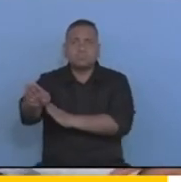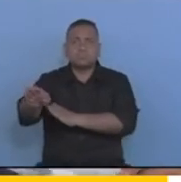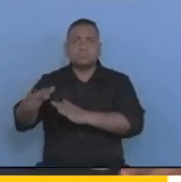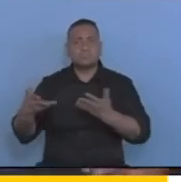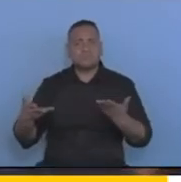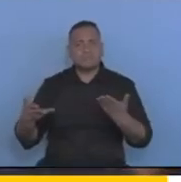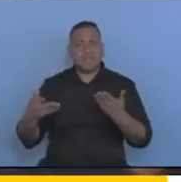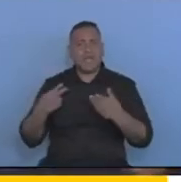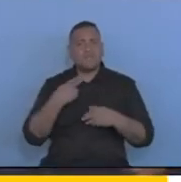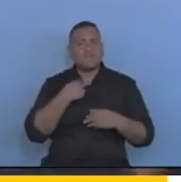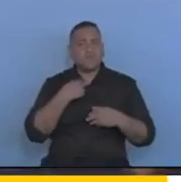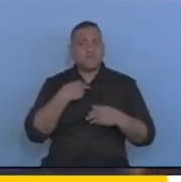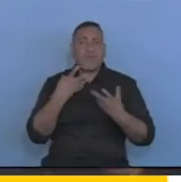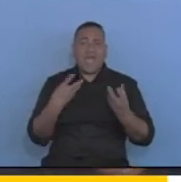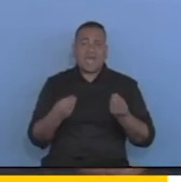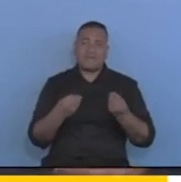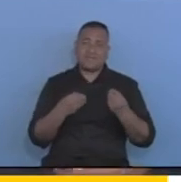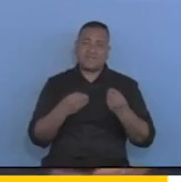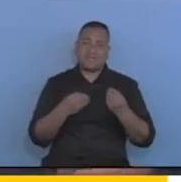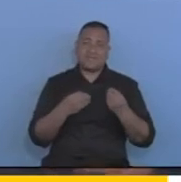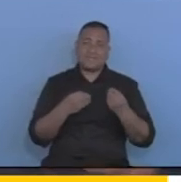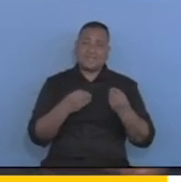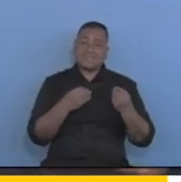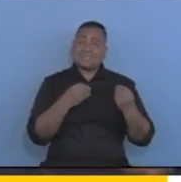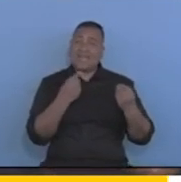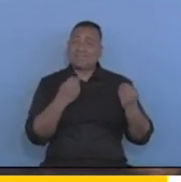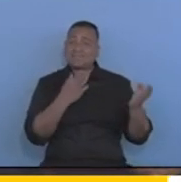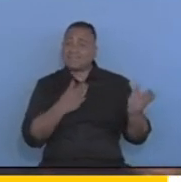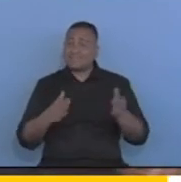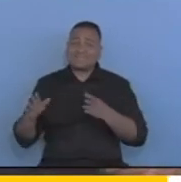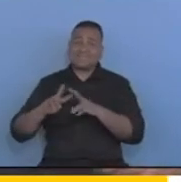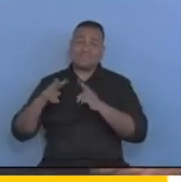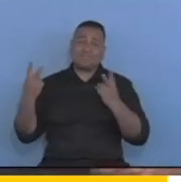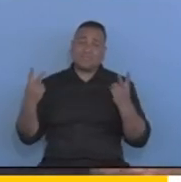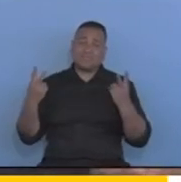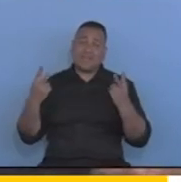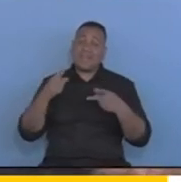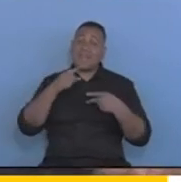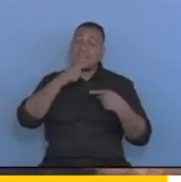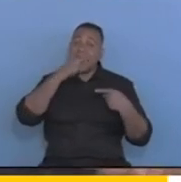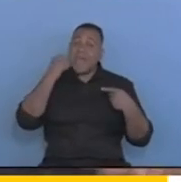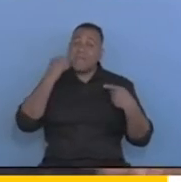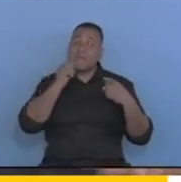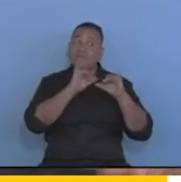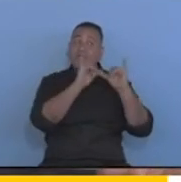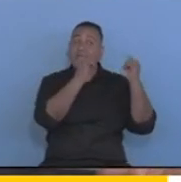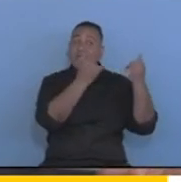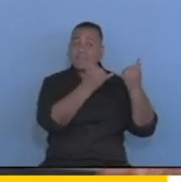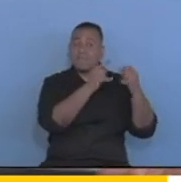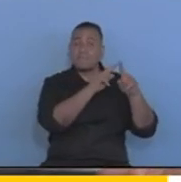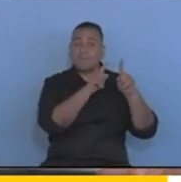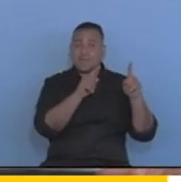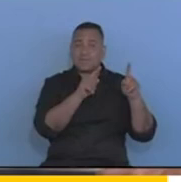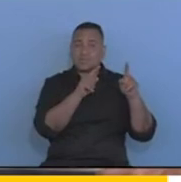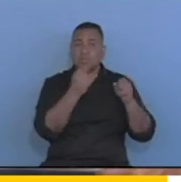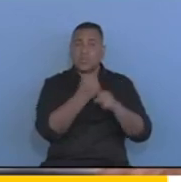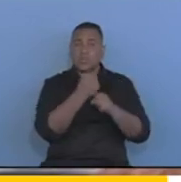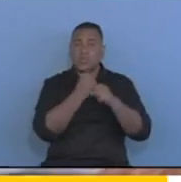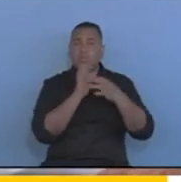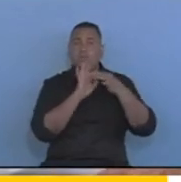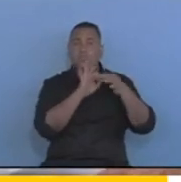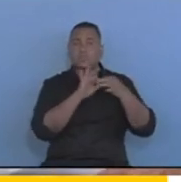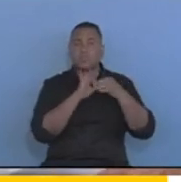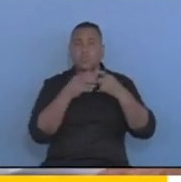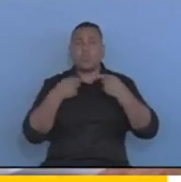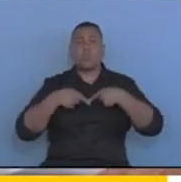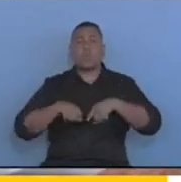stages. We're not going to mention the names of the companies. But even we can work even when there is load shedding. Oh, wow. Yeah. There